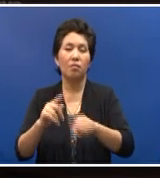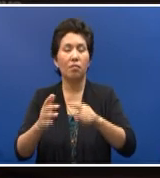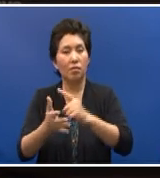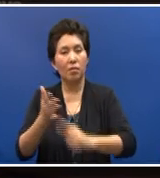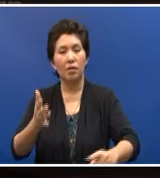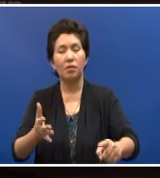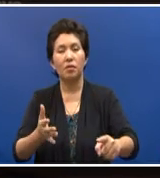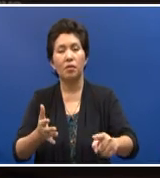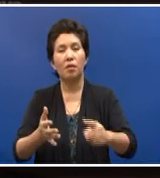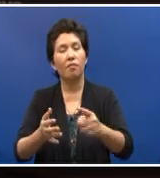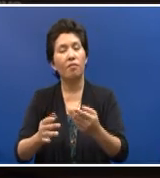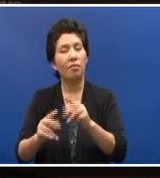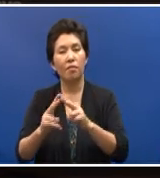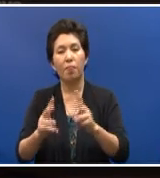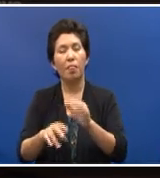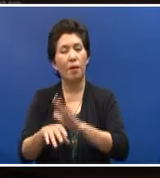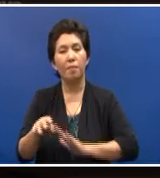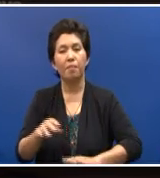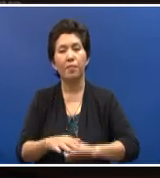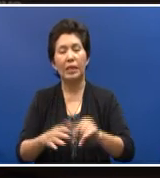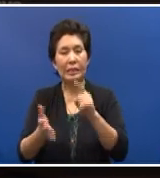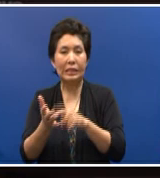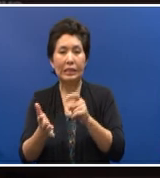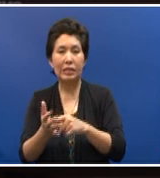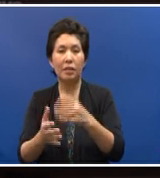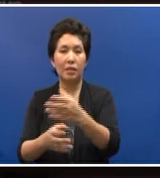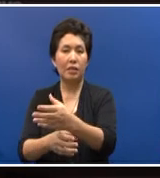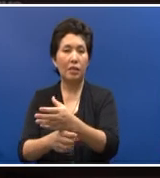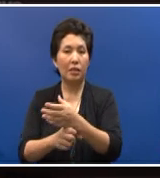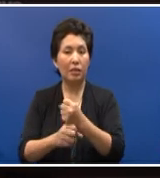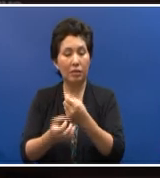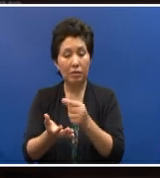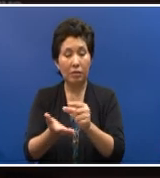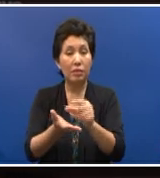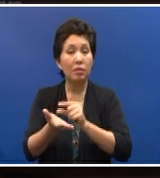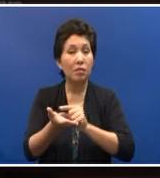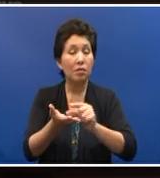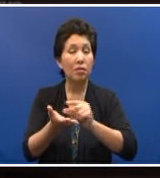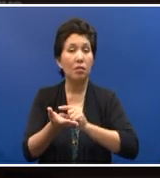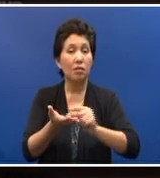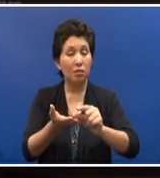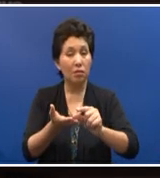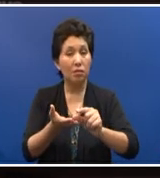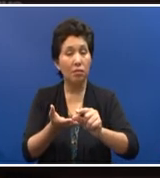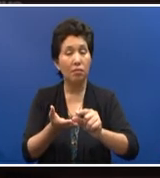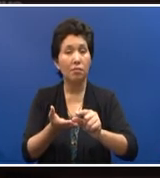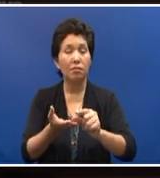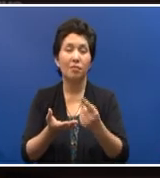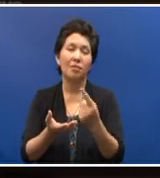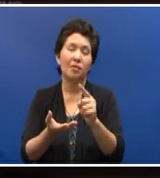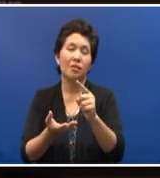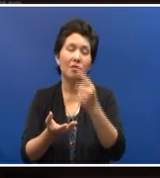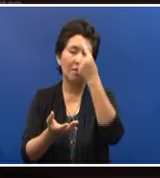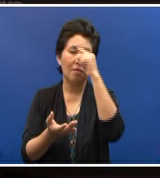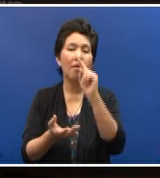of minimum wage and overtime laws. Sometimes they get the salary, the daily salary, just for food